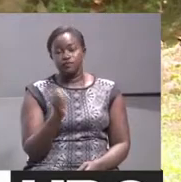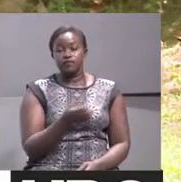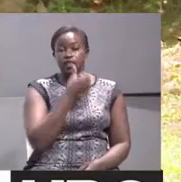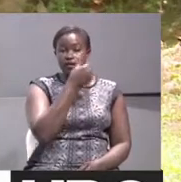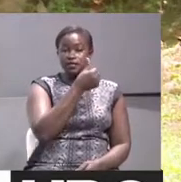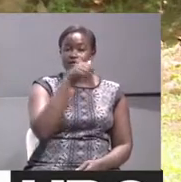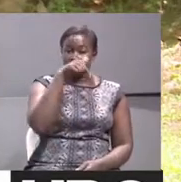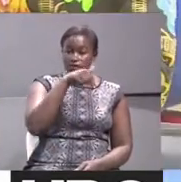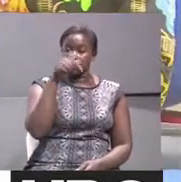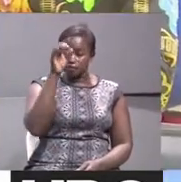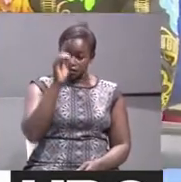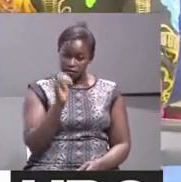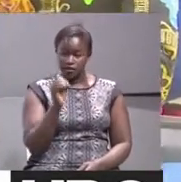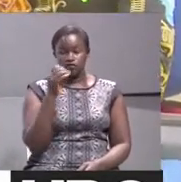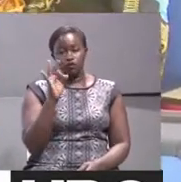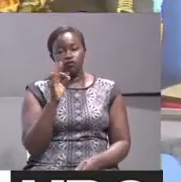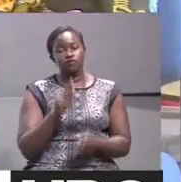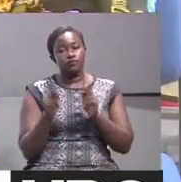67%